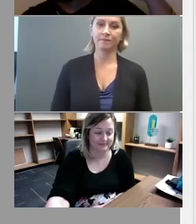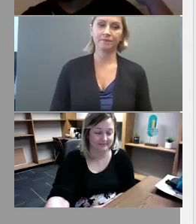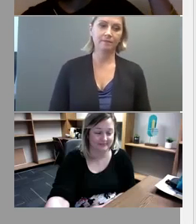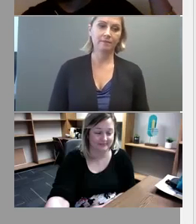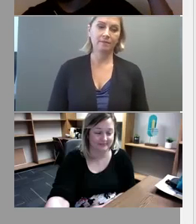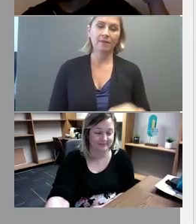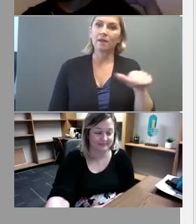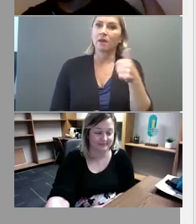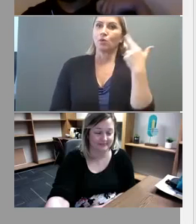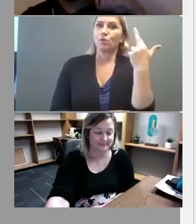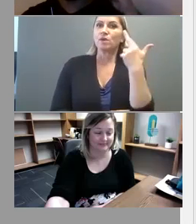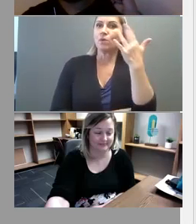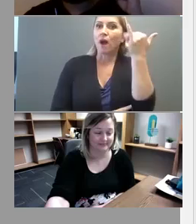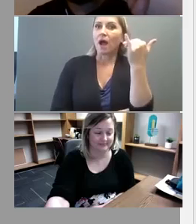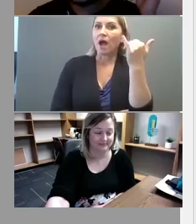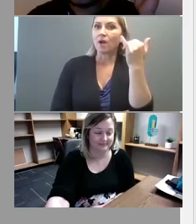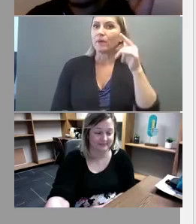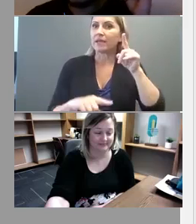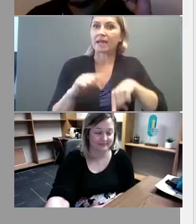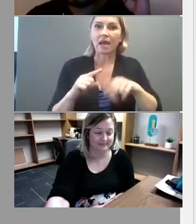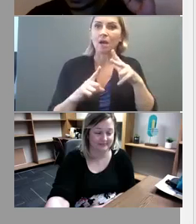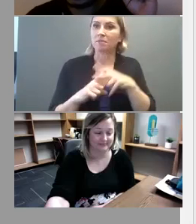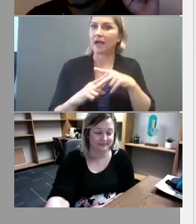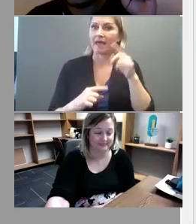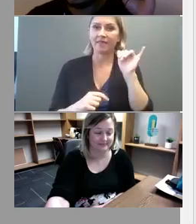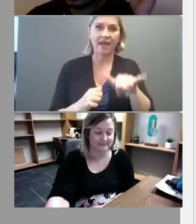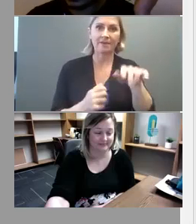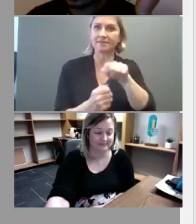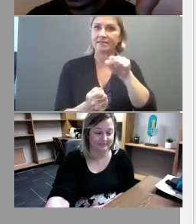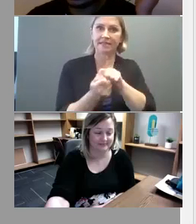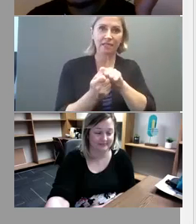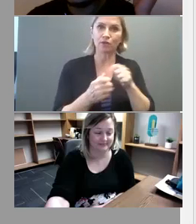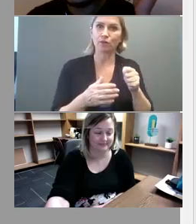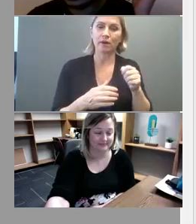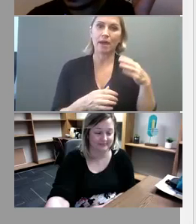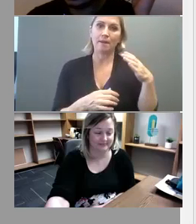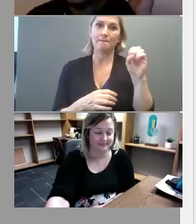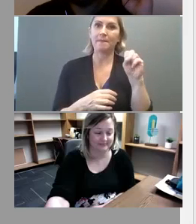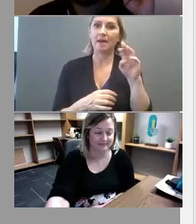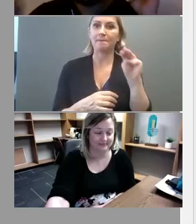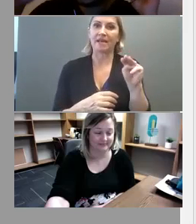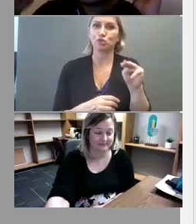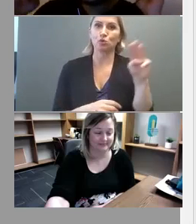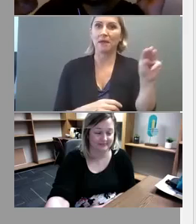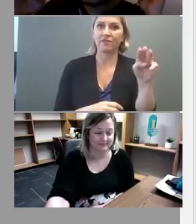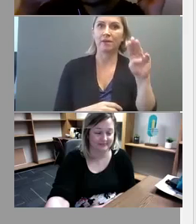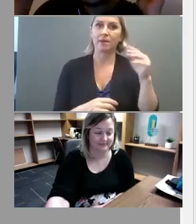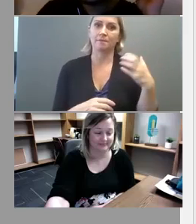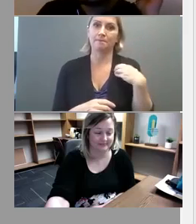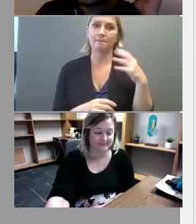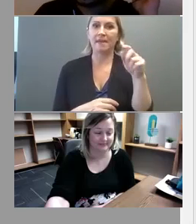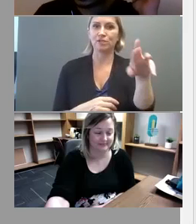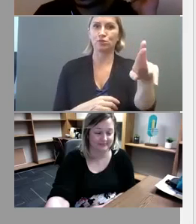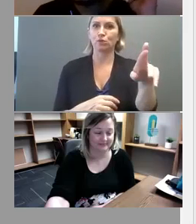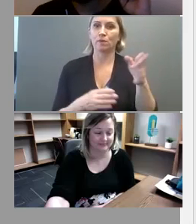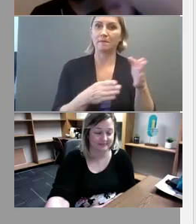Another reason why we cannot apply this particular master method to an equation such as this, where the merging complexity